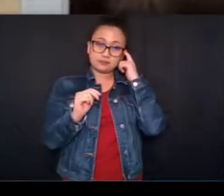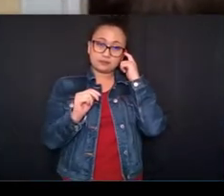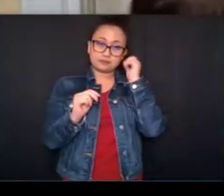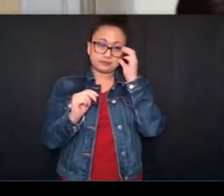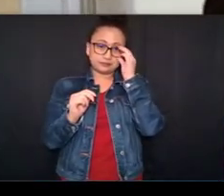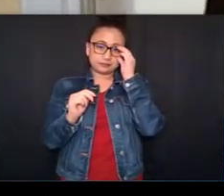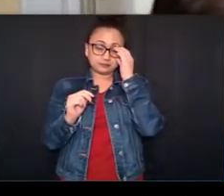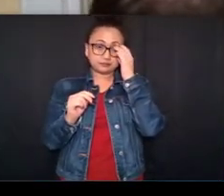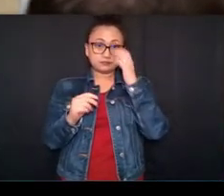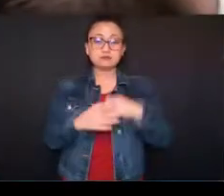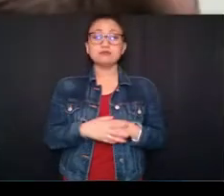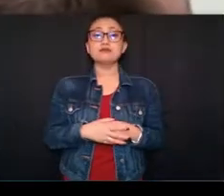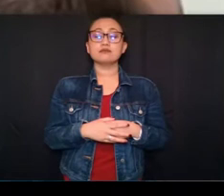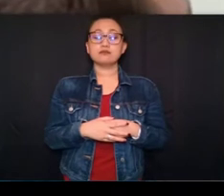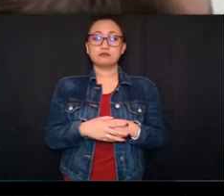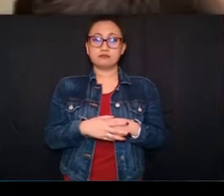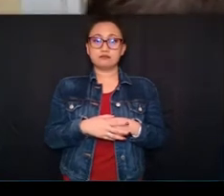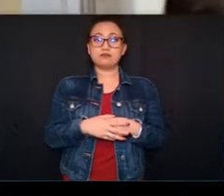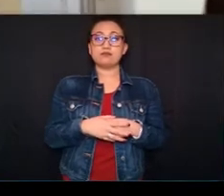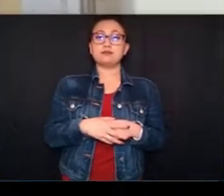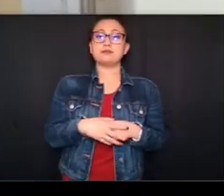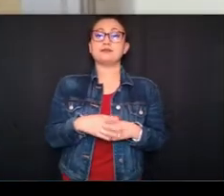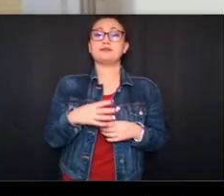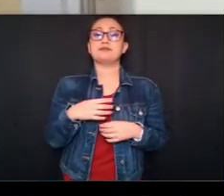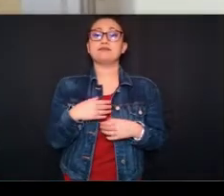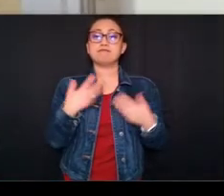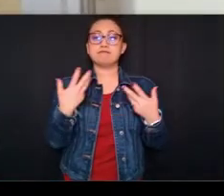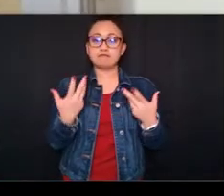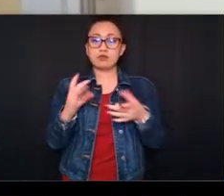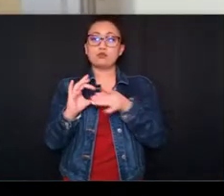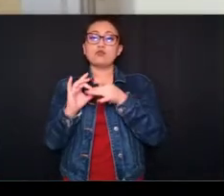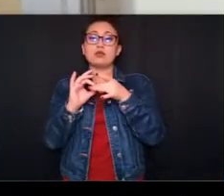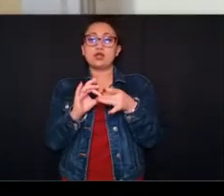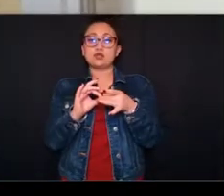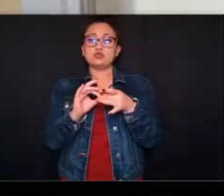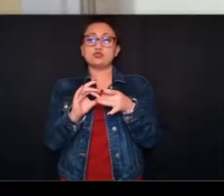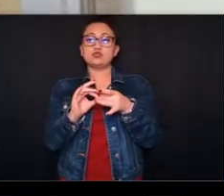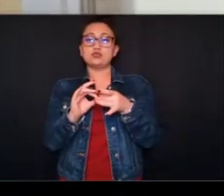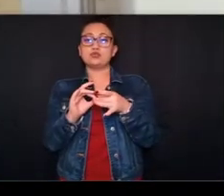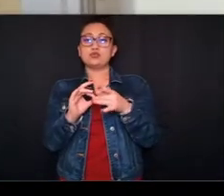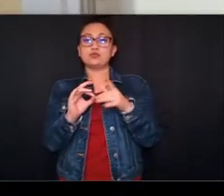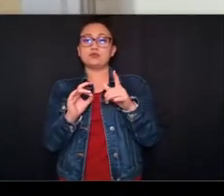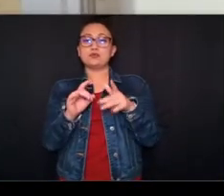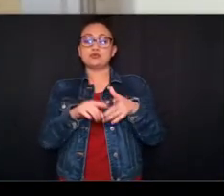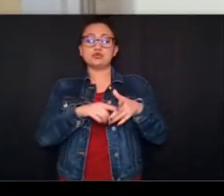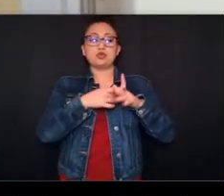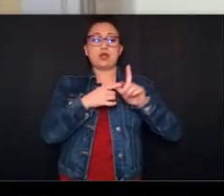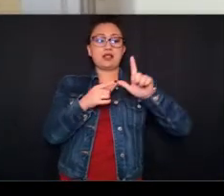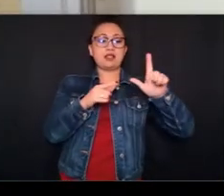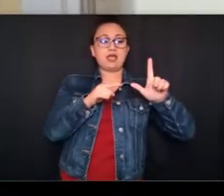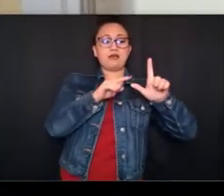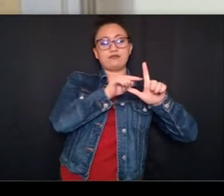And when I say do multiplication and division, I'm talking about doing it left to